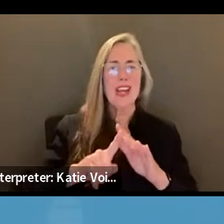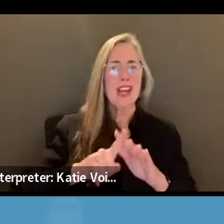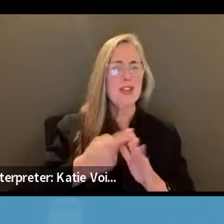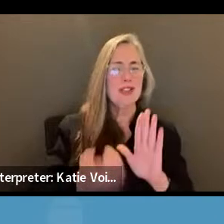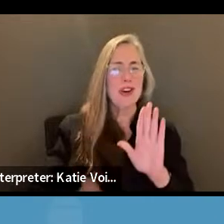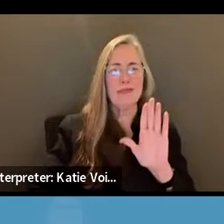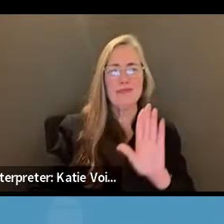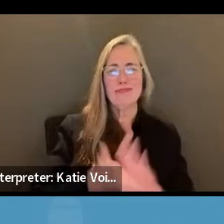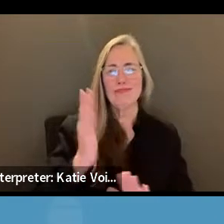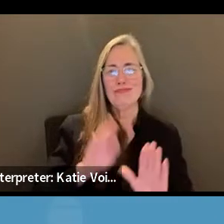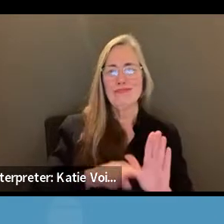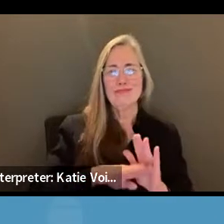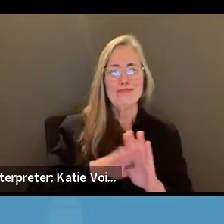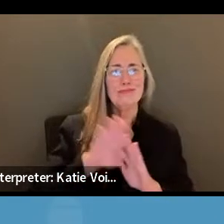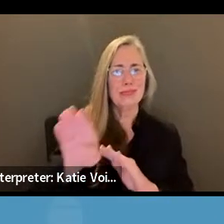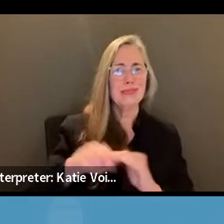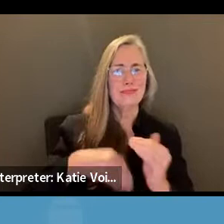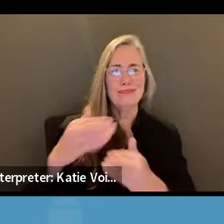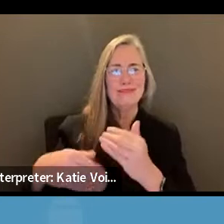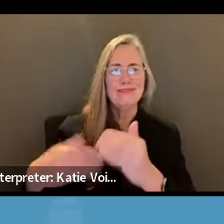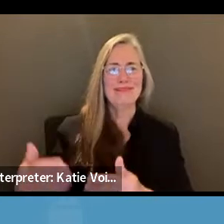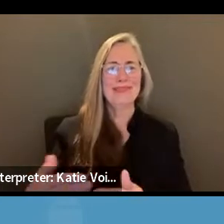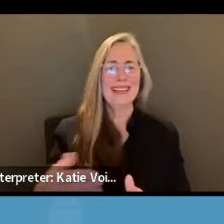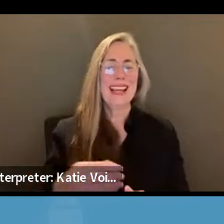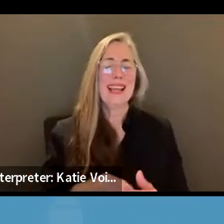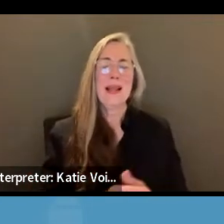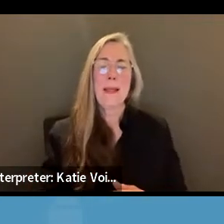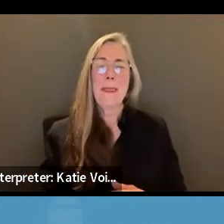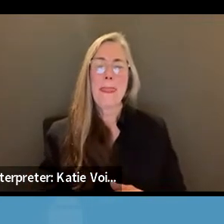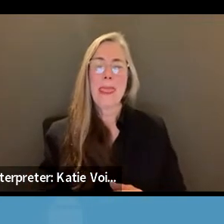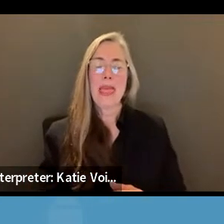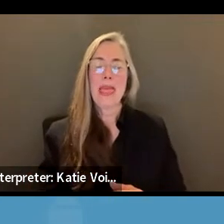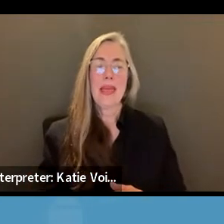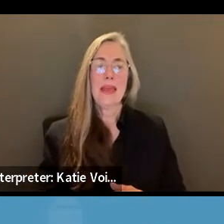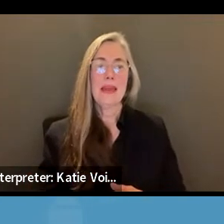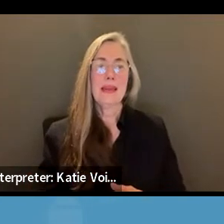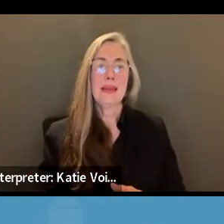Okay, so hearing no additional comments from the board, may I have a motion for approval?